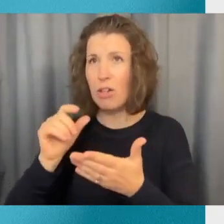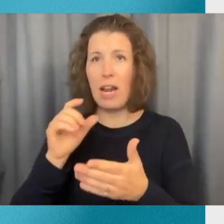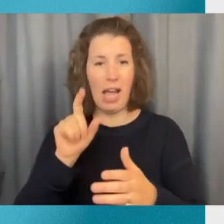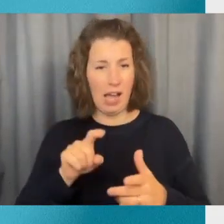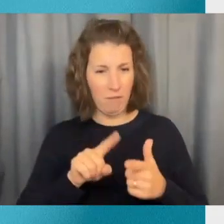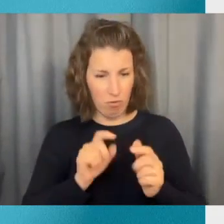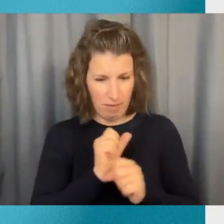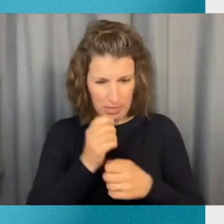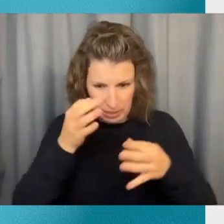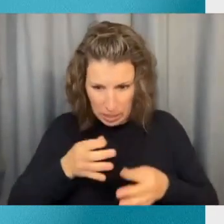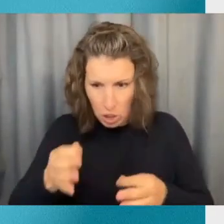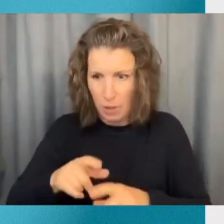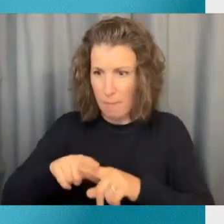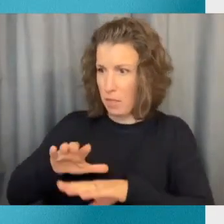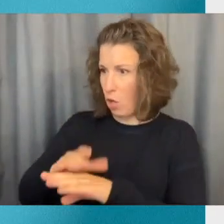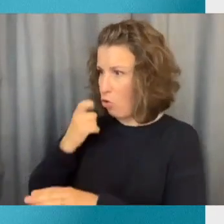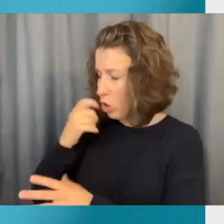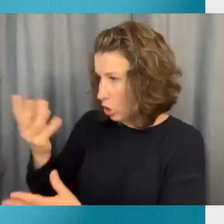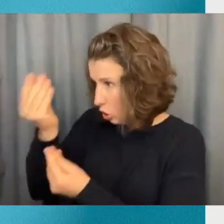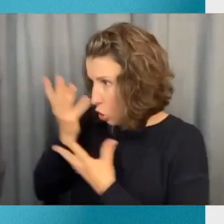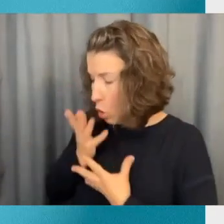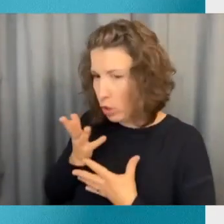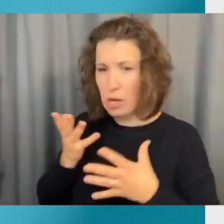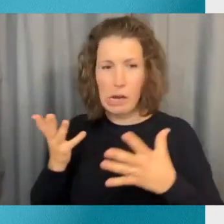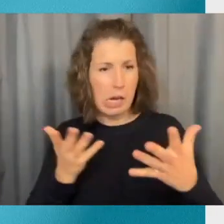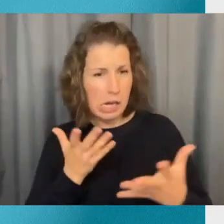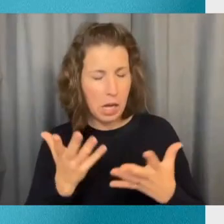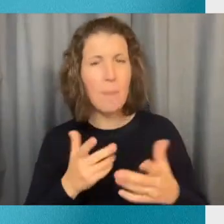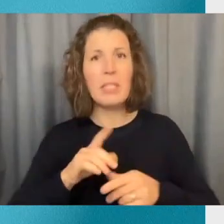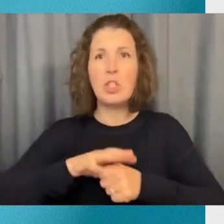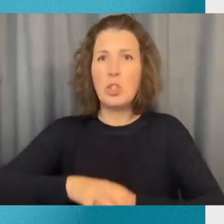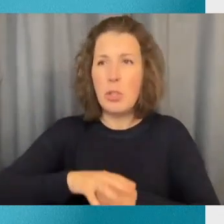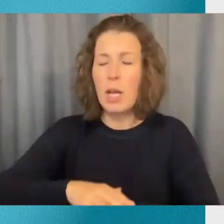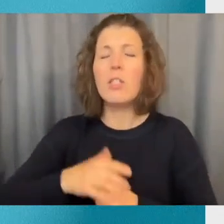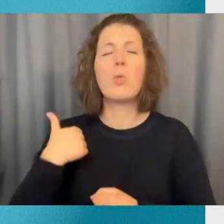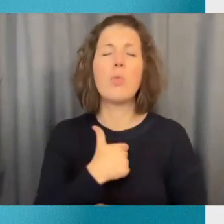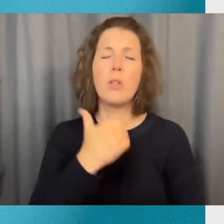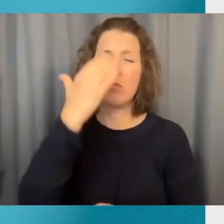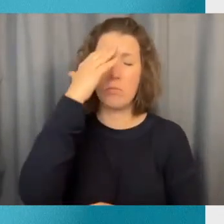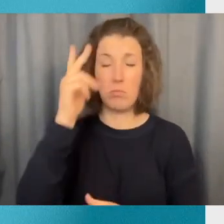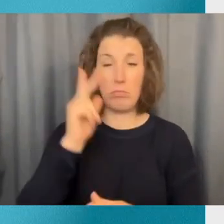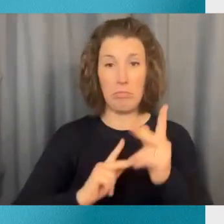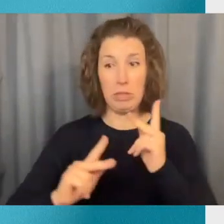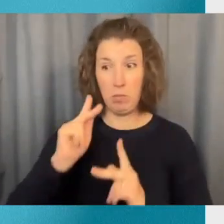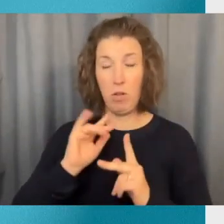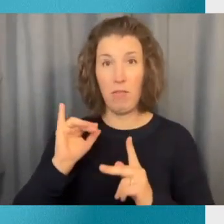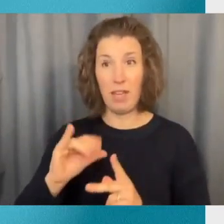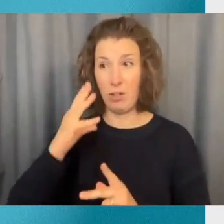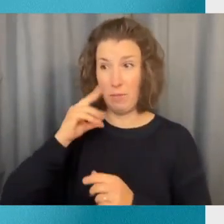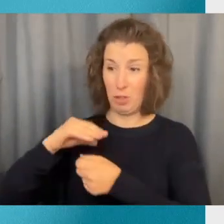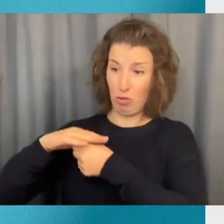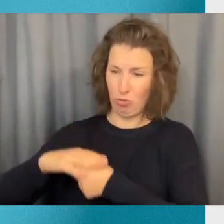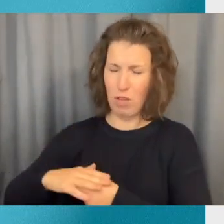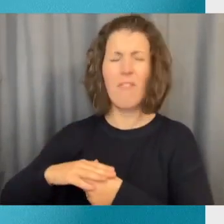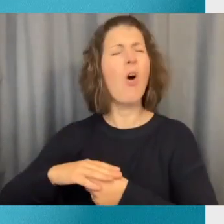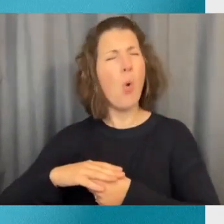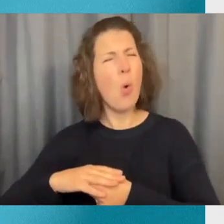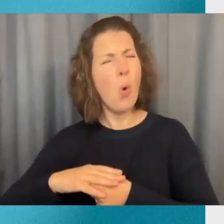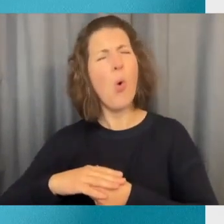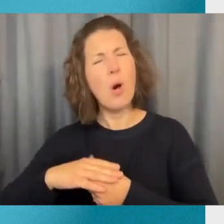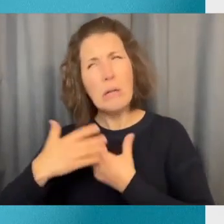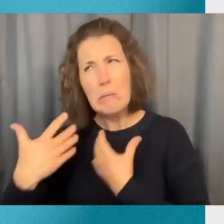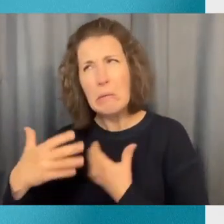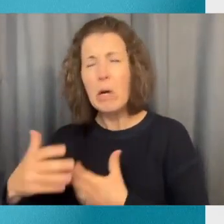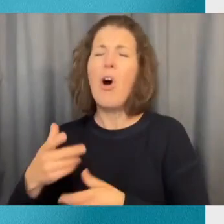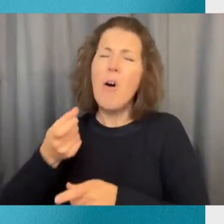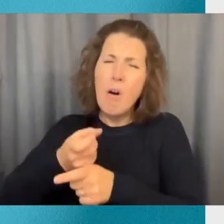learning, but you're also stressed out. And we know that people under stress have a difficulty absorbing new information,